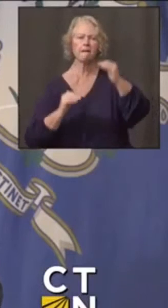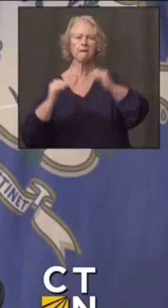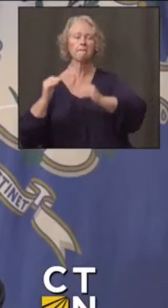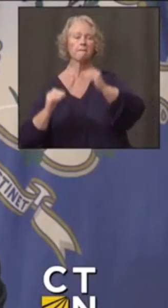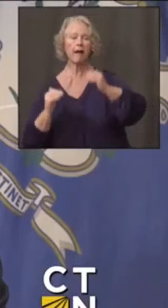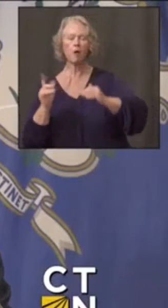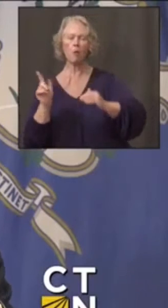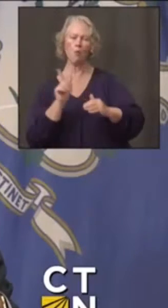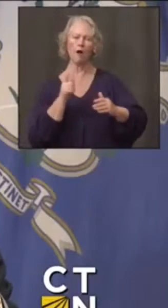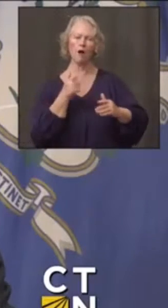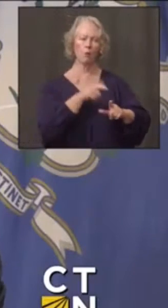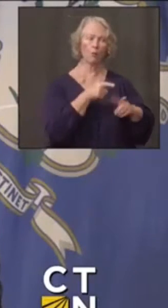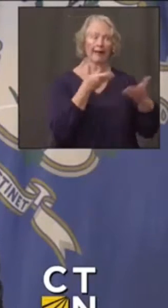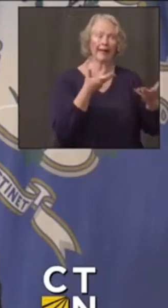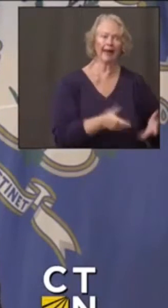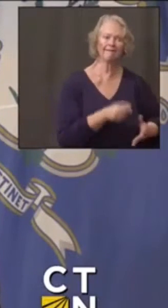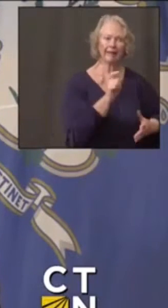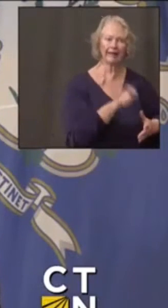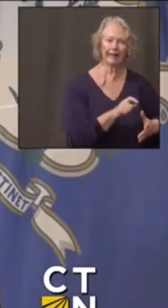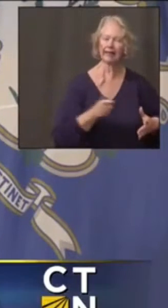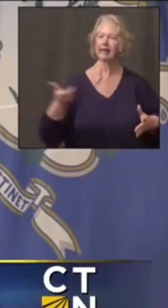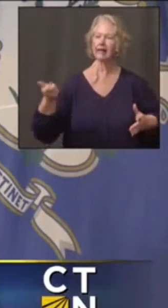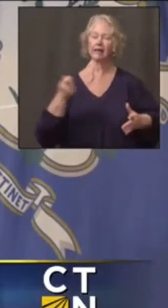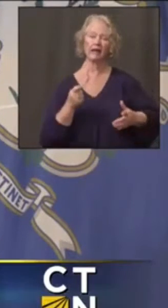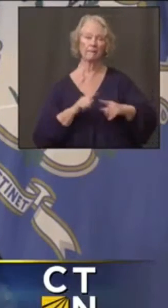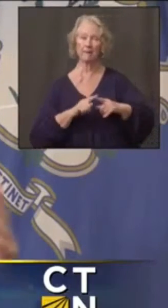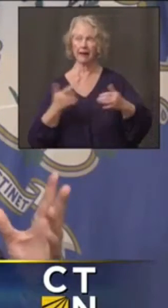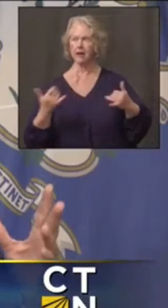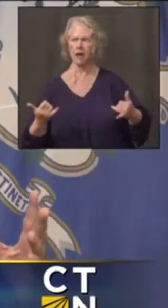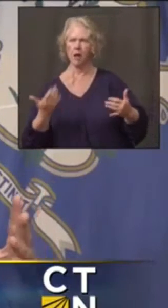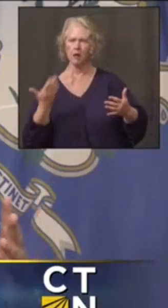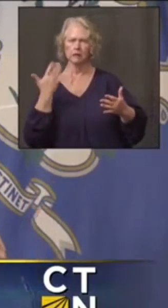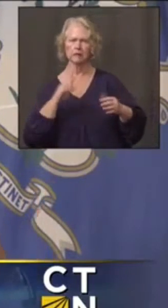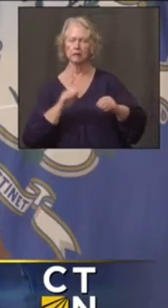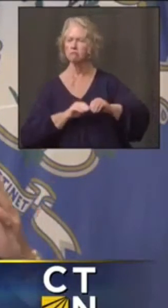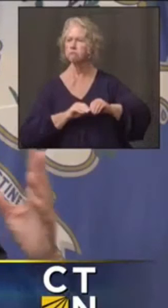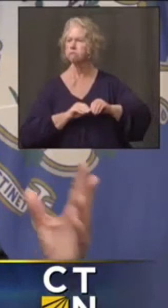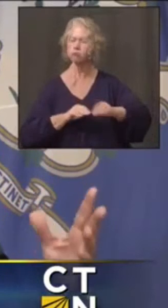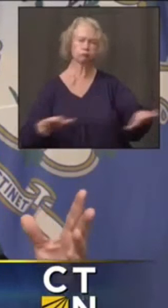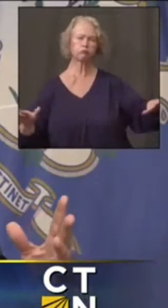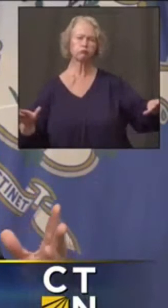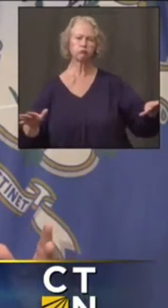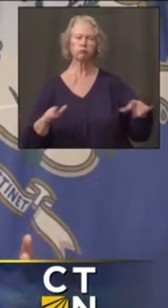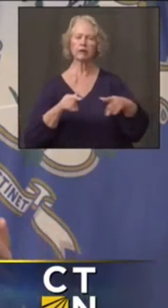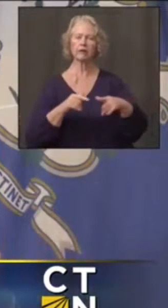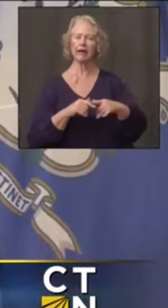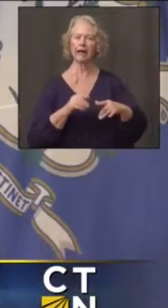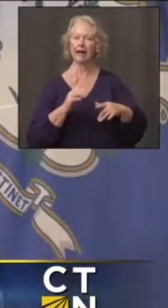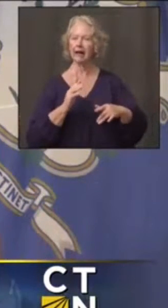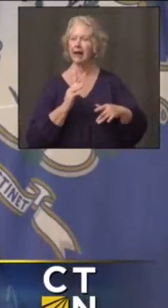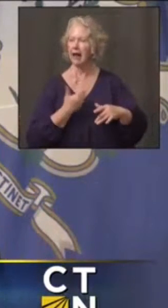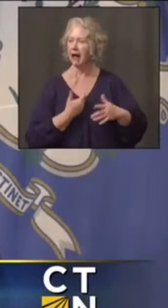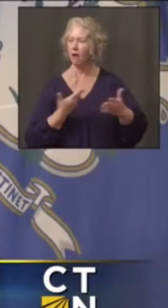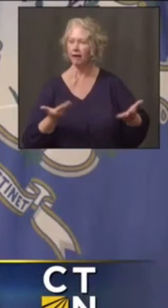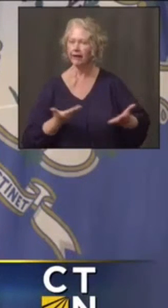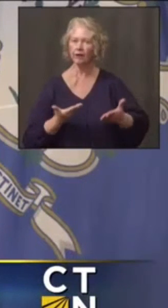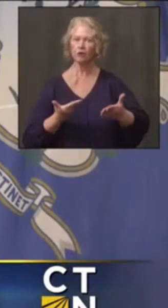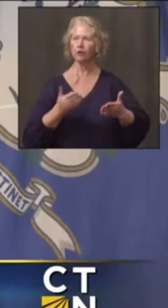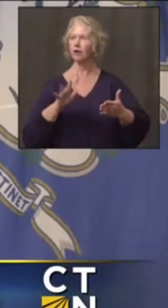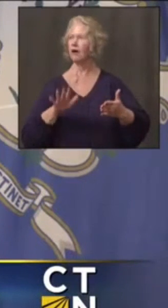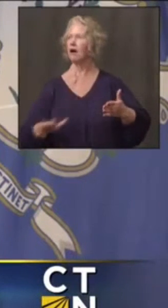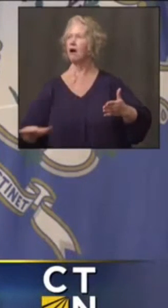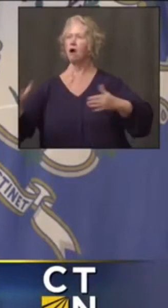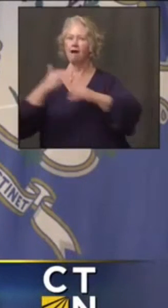was. This time, I'm afraid it spread very quickly across our state and across our country, so we have to maximize